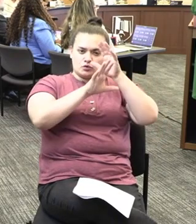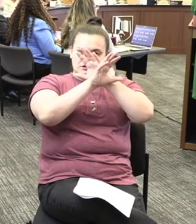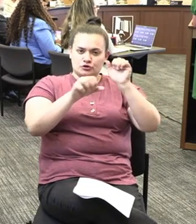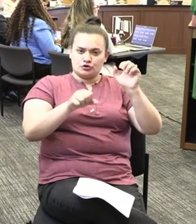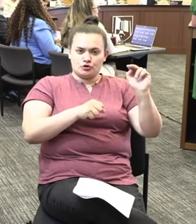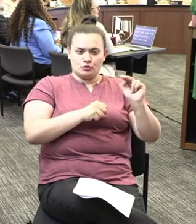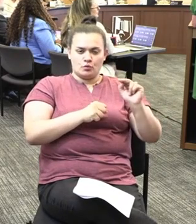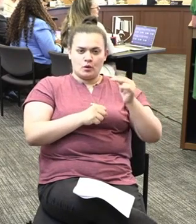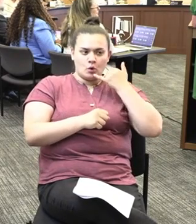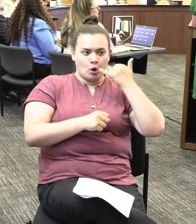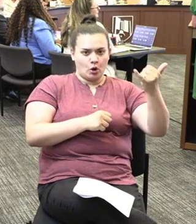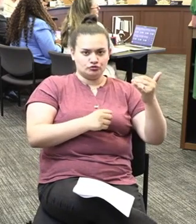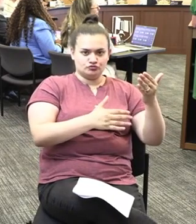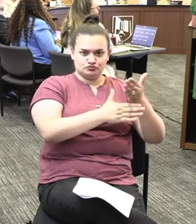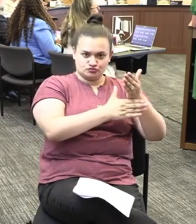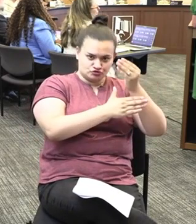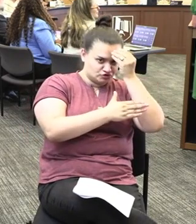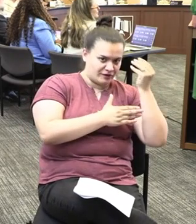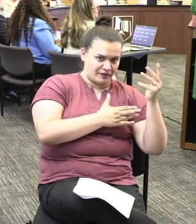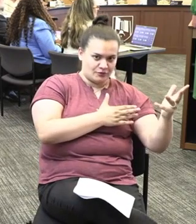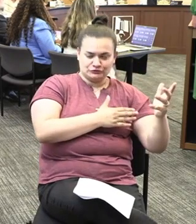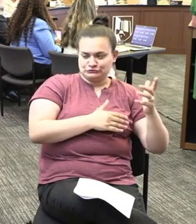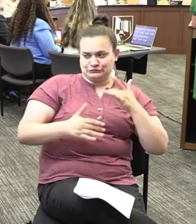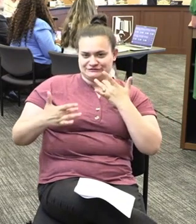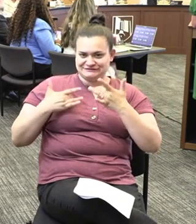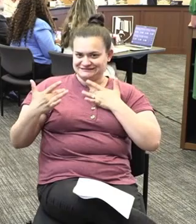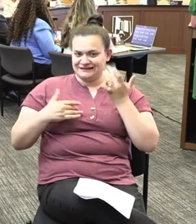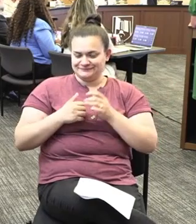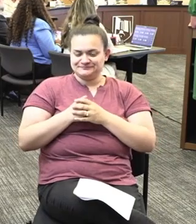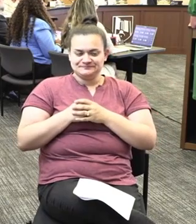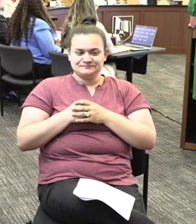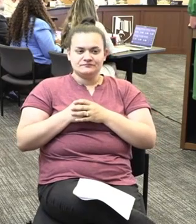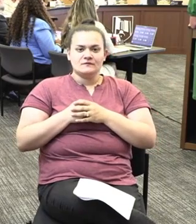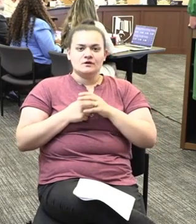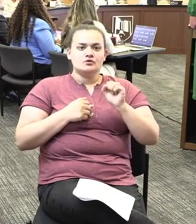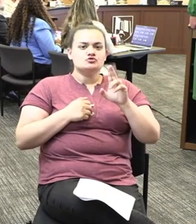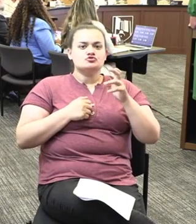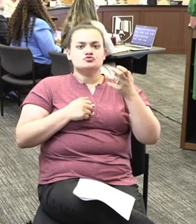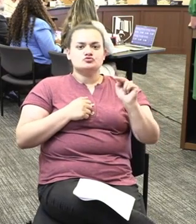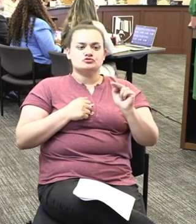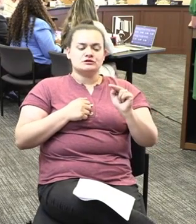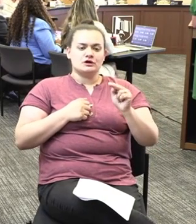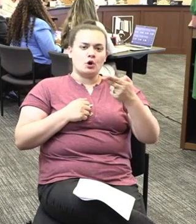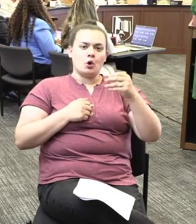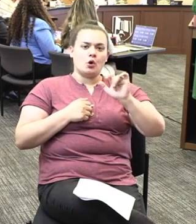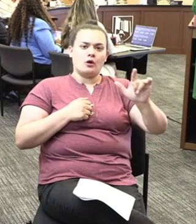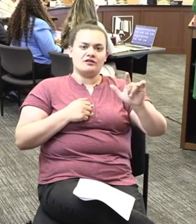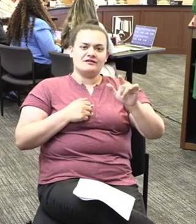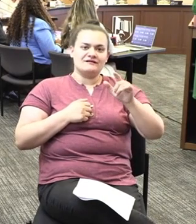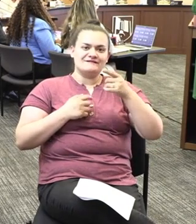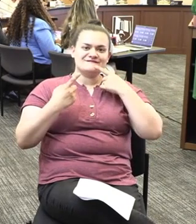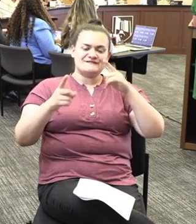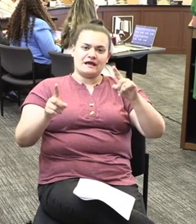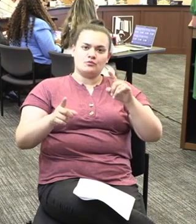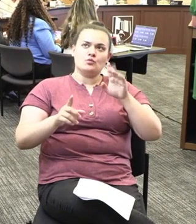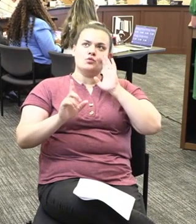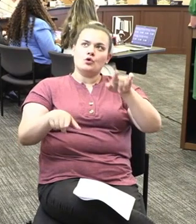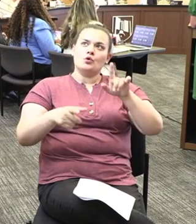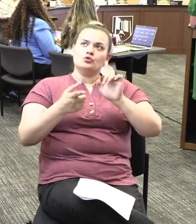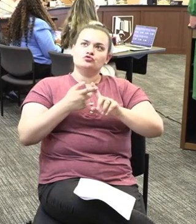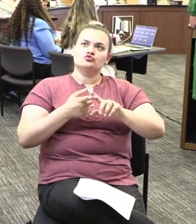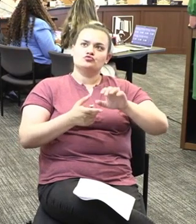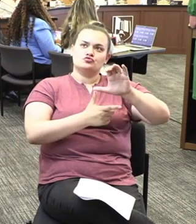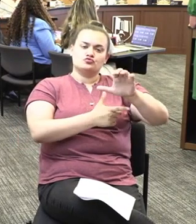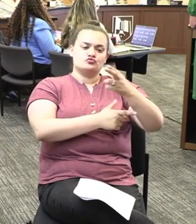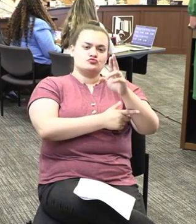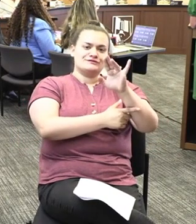phone call to share that with her, and she's very, very excited. The Susan H. Wood Hall of Fame Award will be going to Christy Mulvey, which I think most of you are